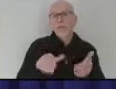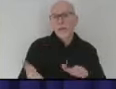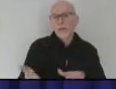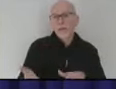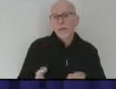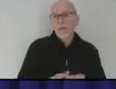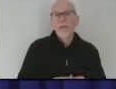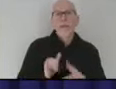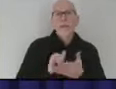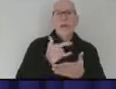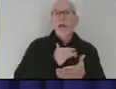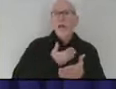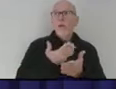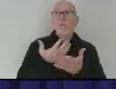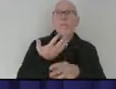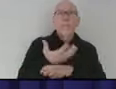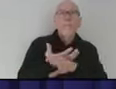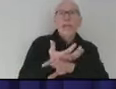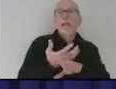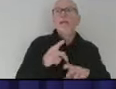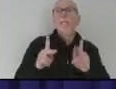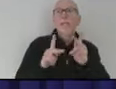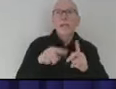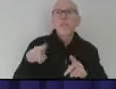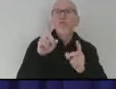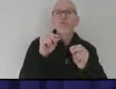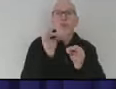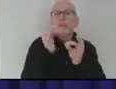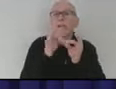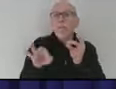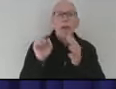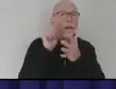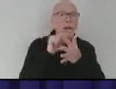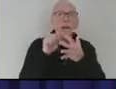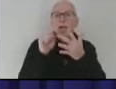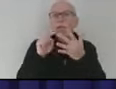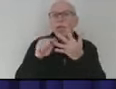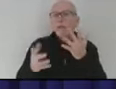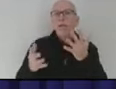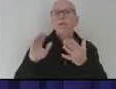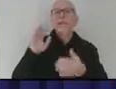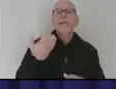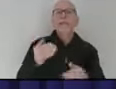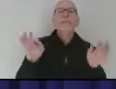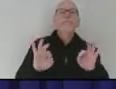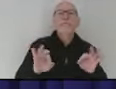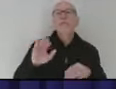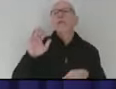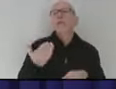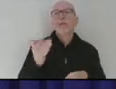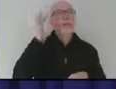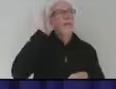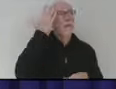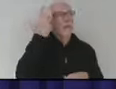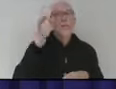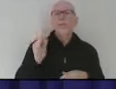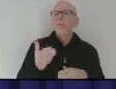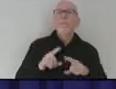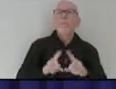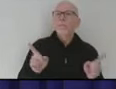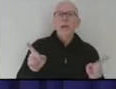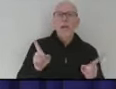plea now to the general public to do those basic simple things that may seem small and very irritating to you, but could make